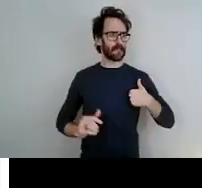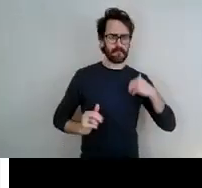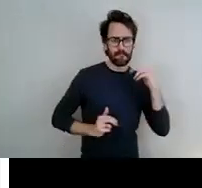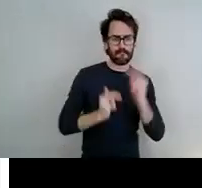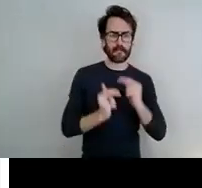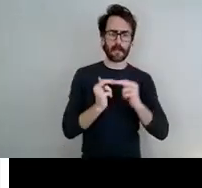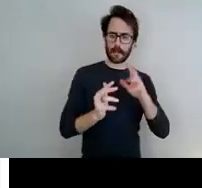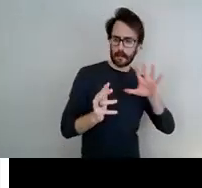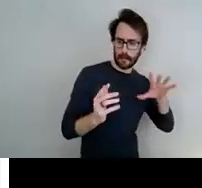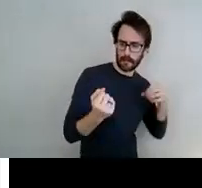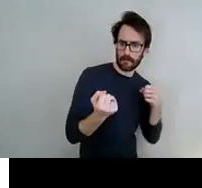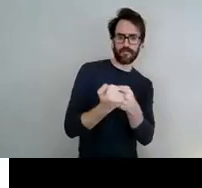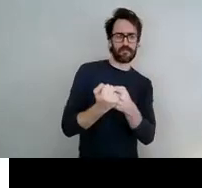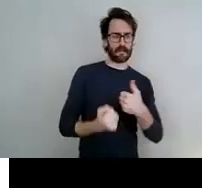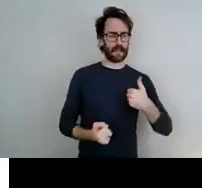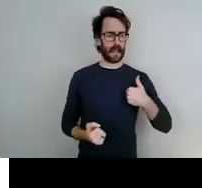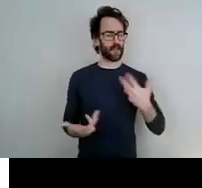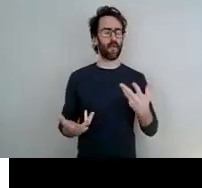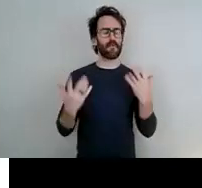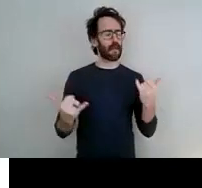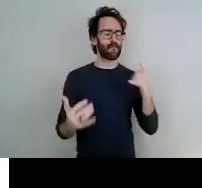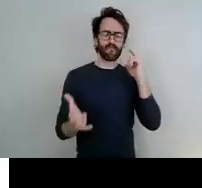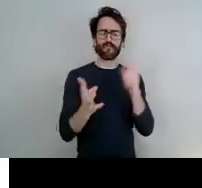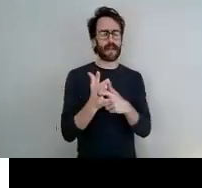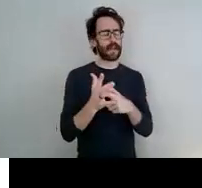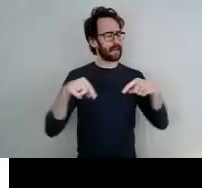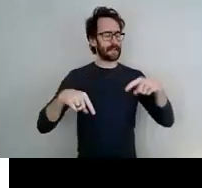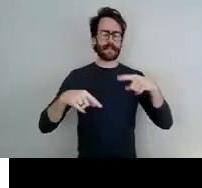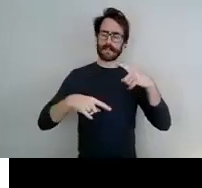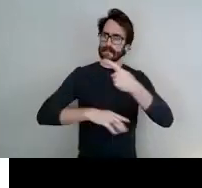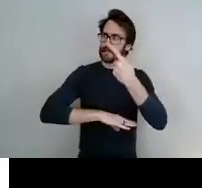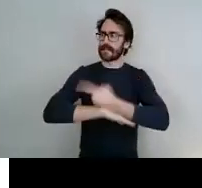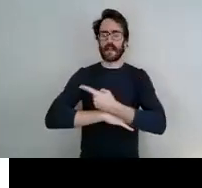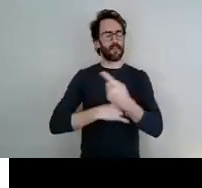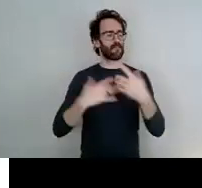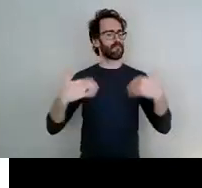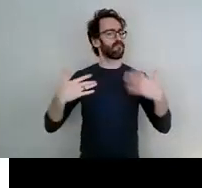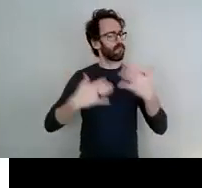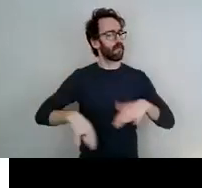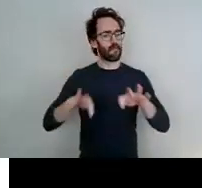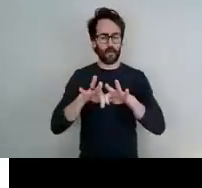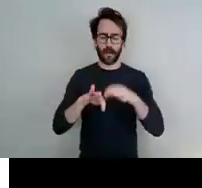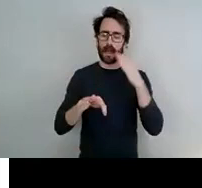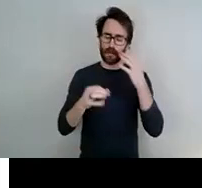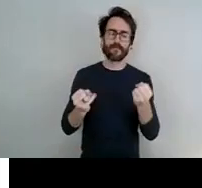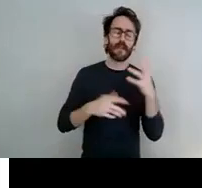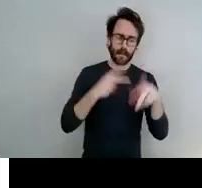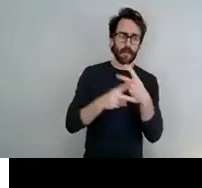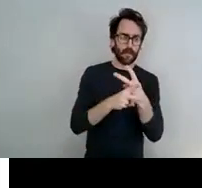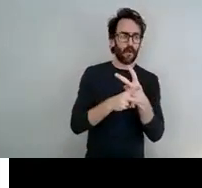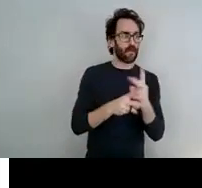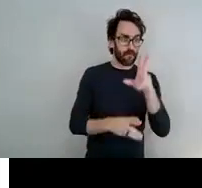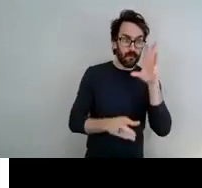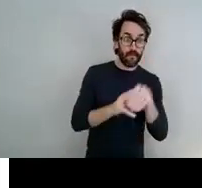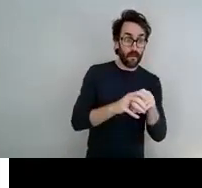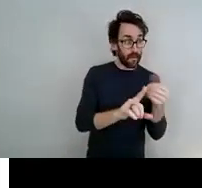So just want to give some recognition to this important day that many people are probably involved with, either formally or informally